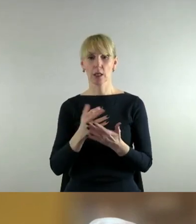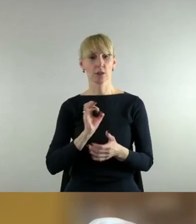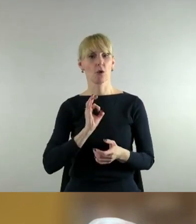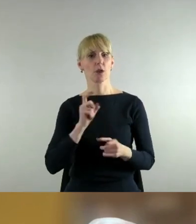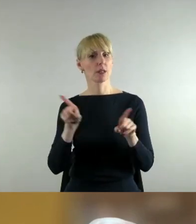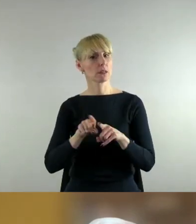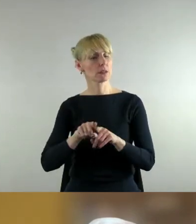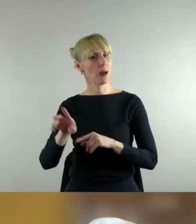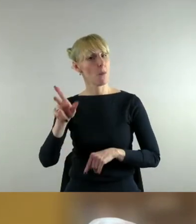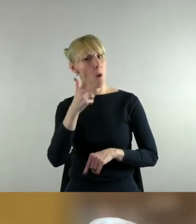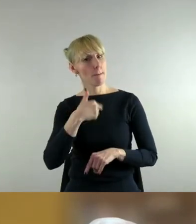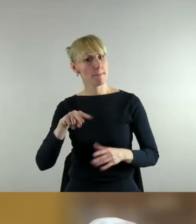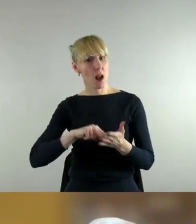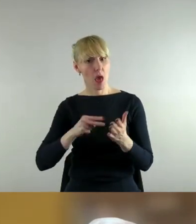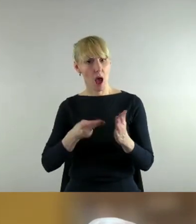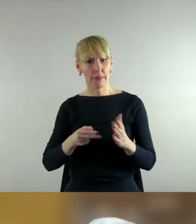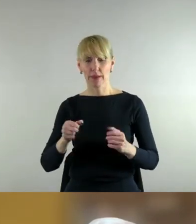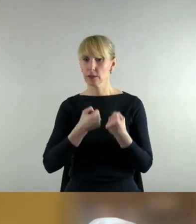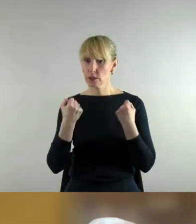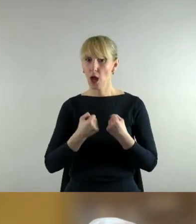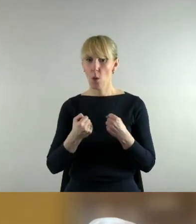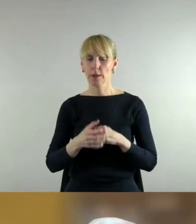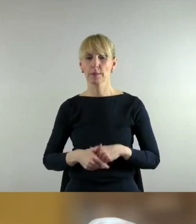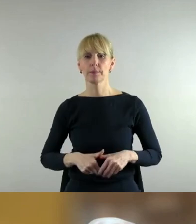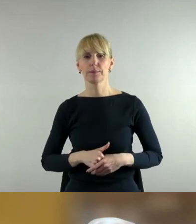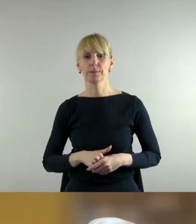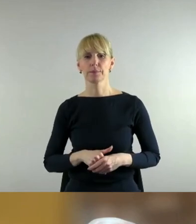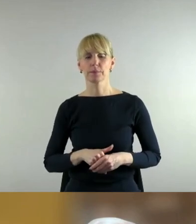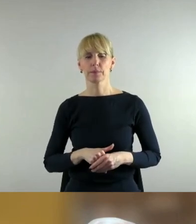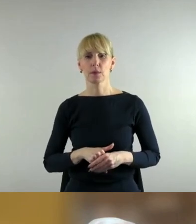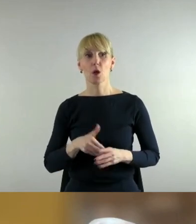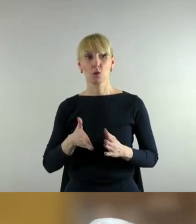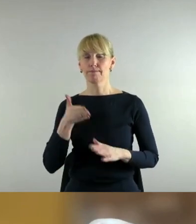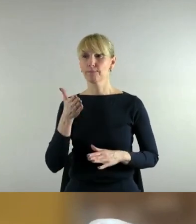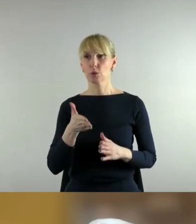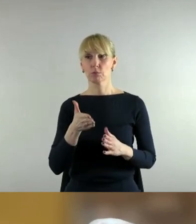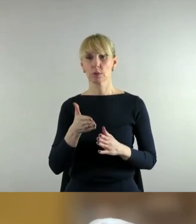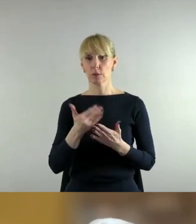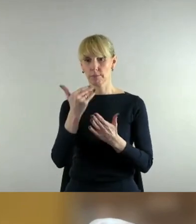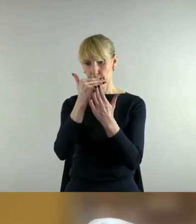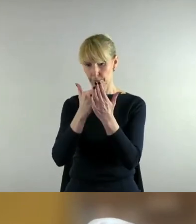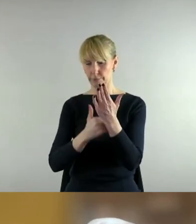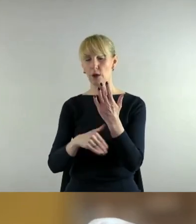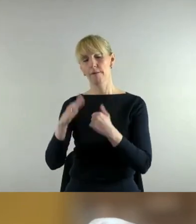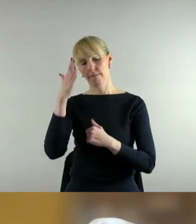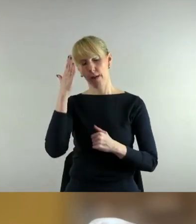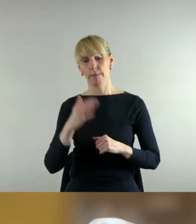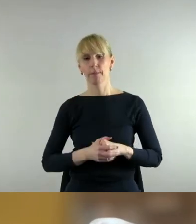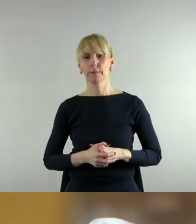all our activities on different levels. And I think that in our plans for the future activities, we have, of